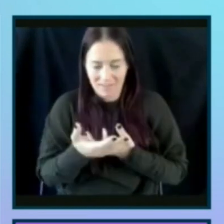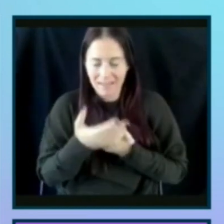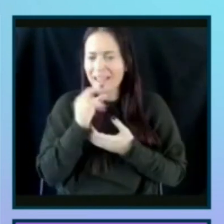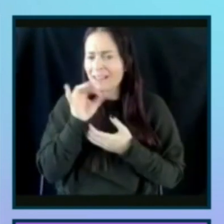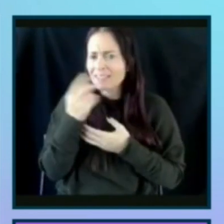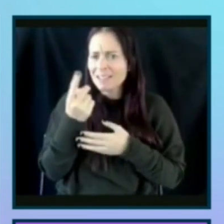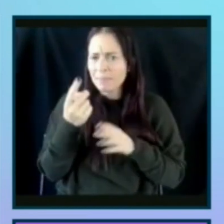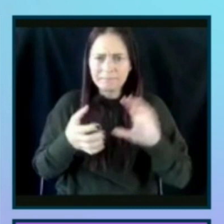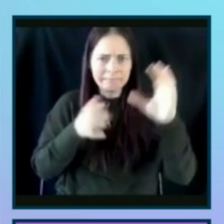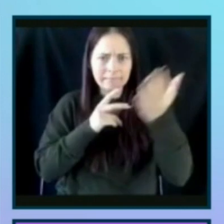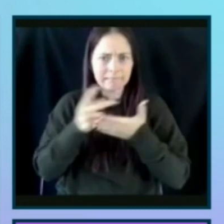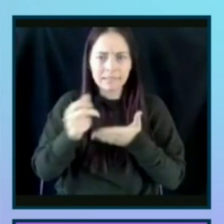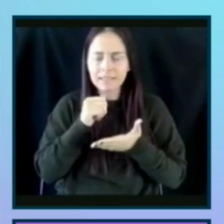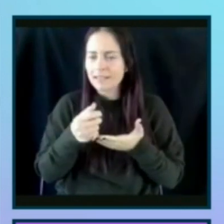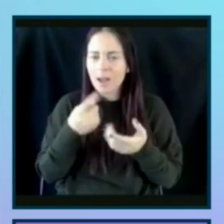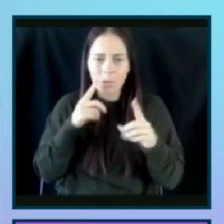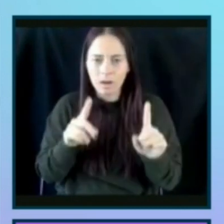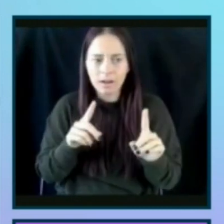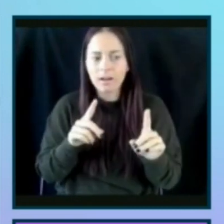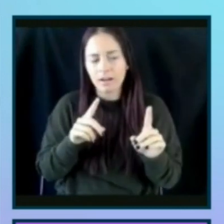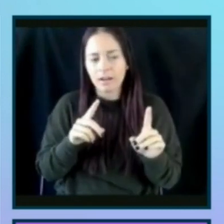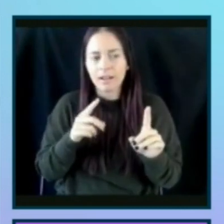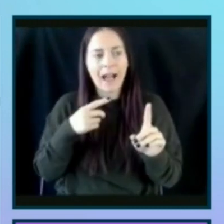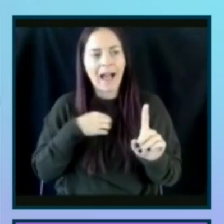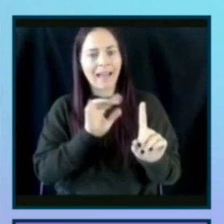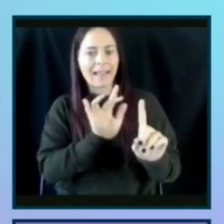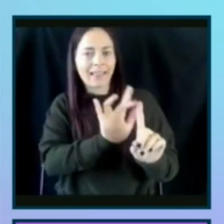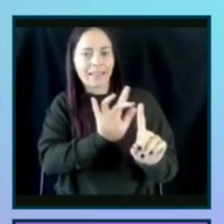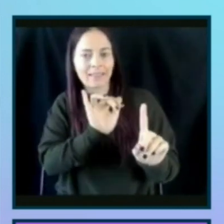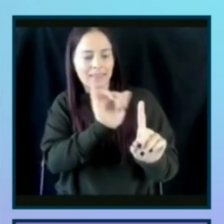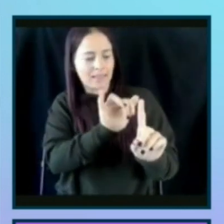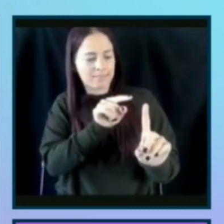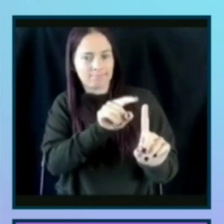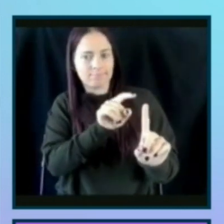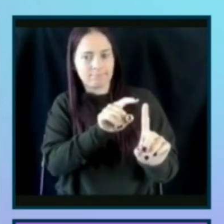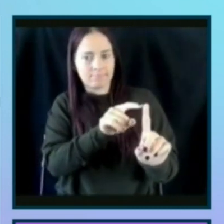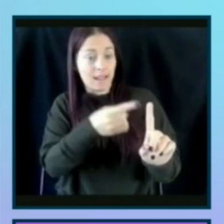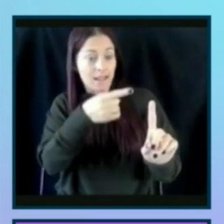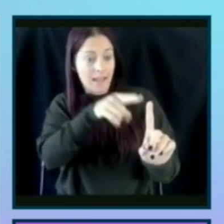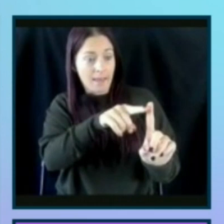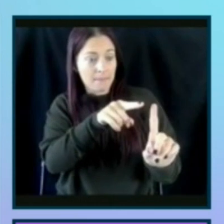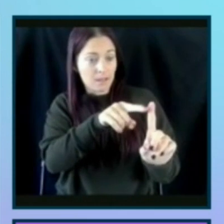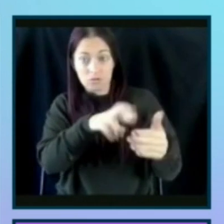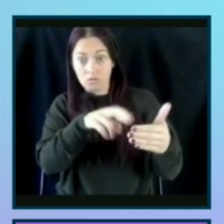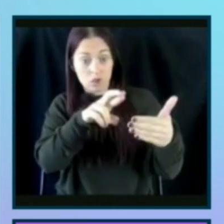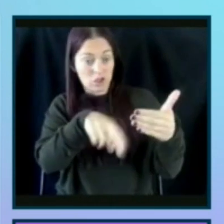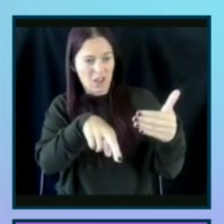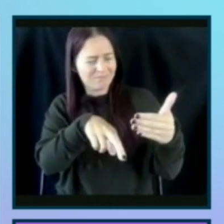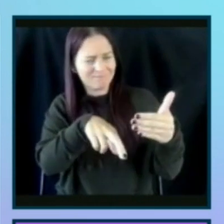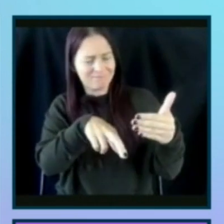to work out, you say, okay, well, I want you to click the button. And then the result you get is not